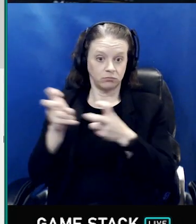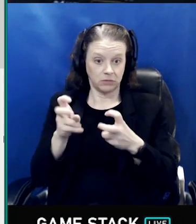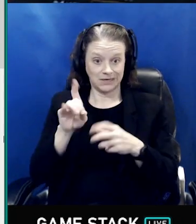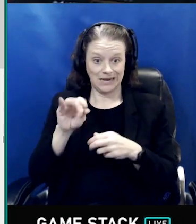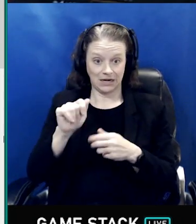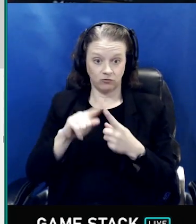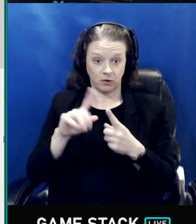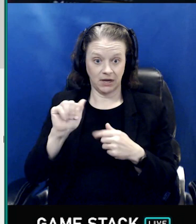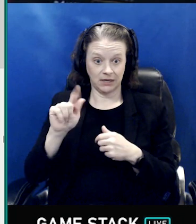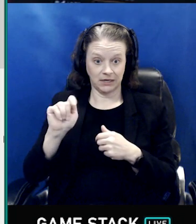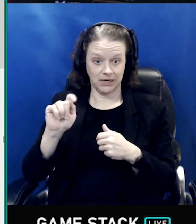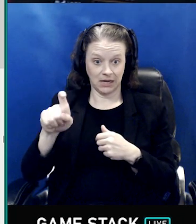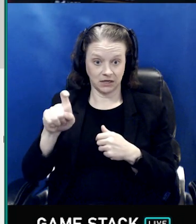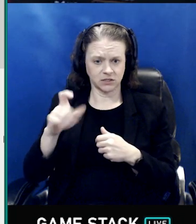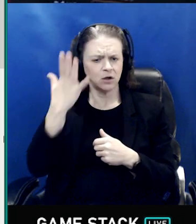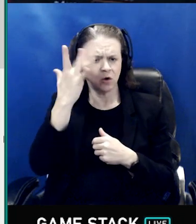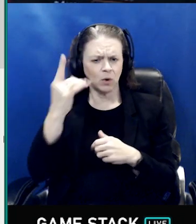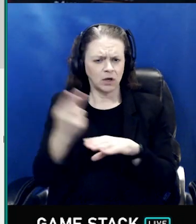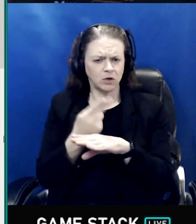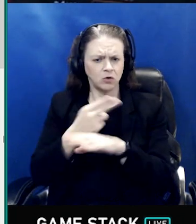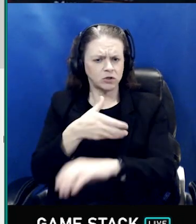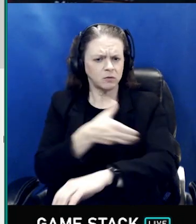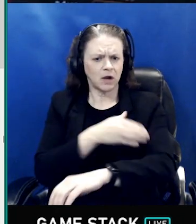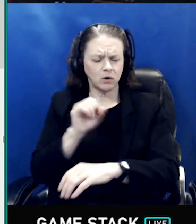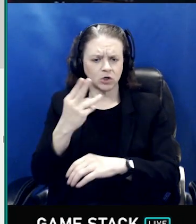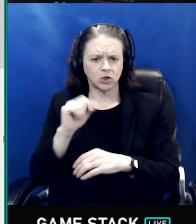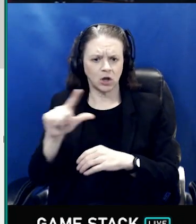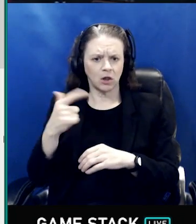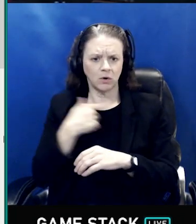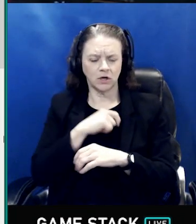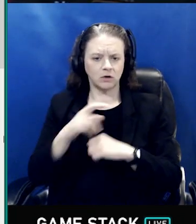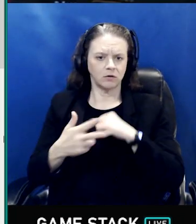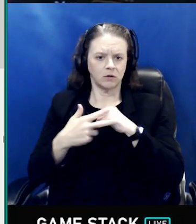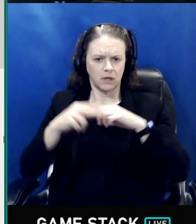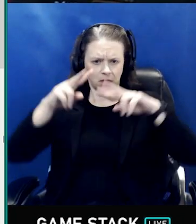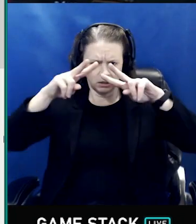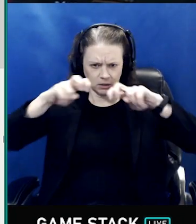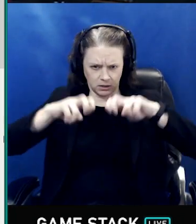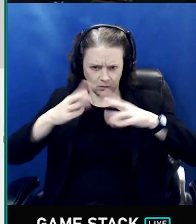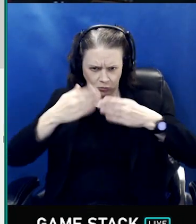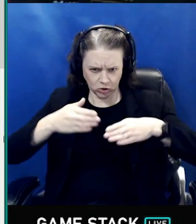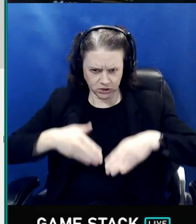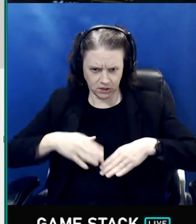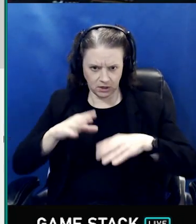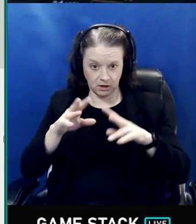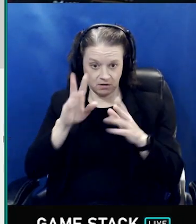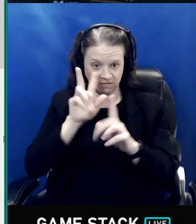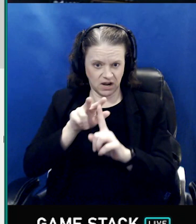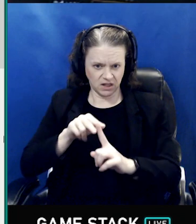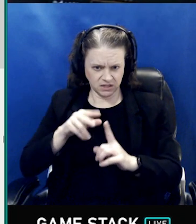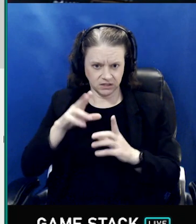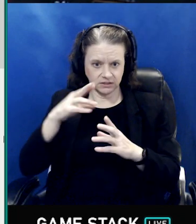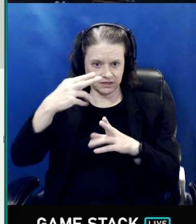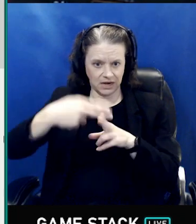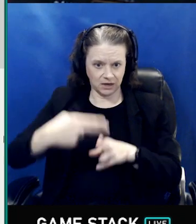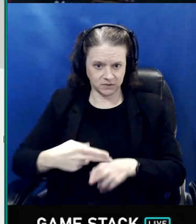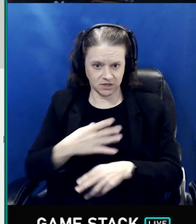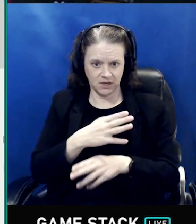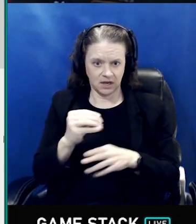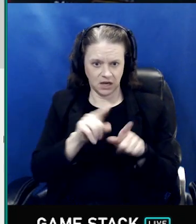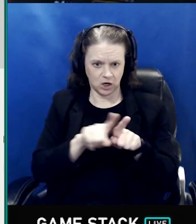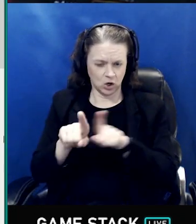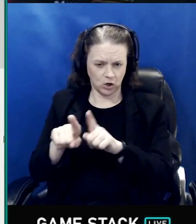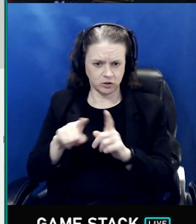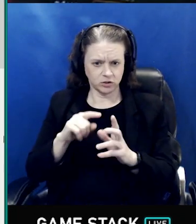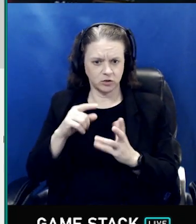Powershell is we need to retrieve server name by parsing file names and directory names and insert that